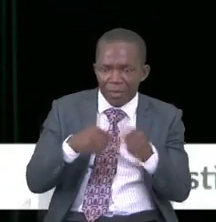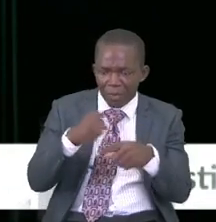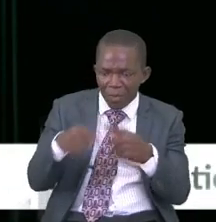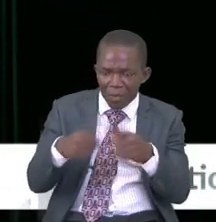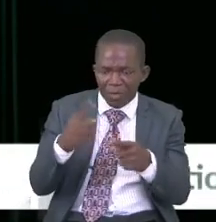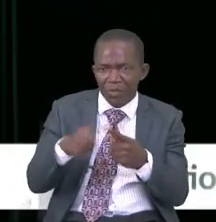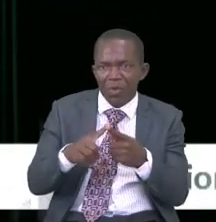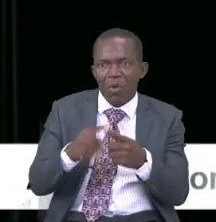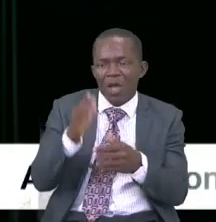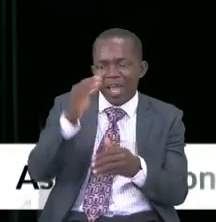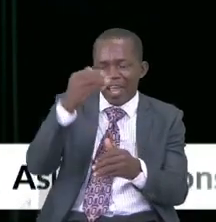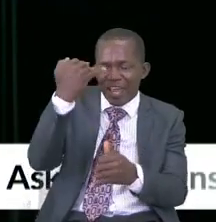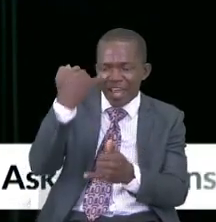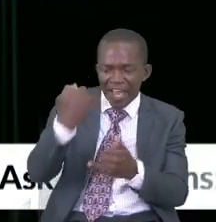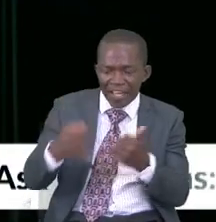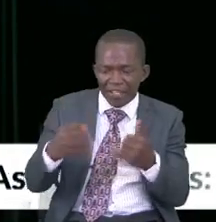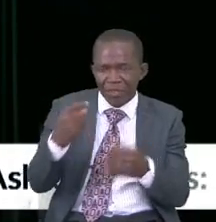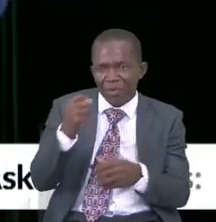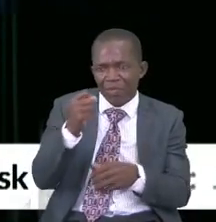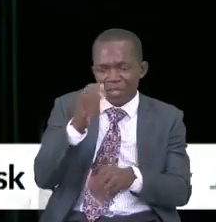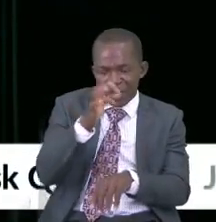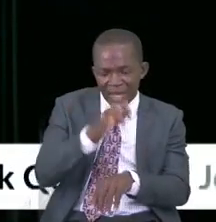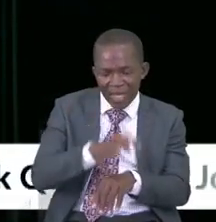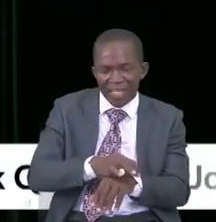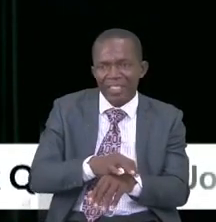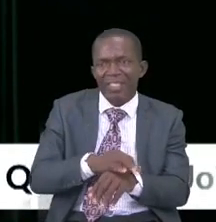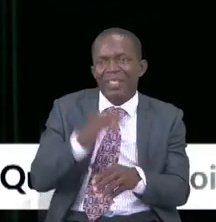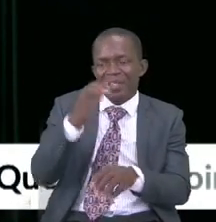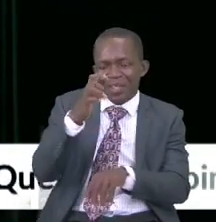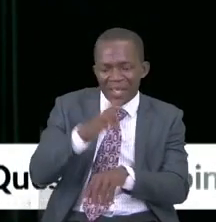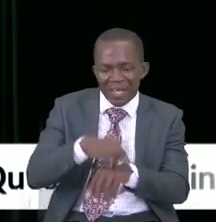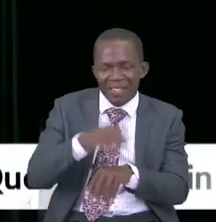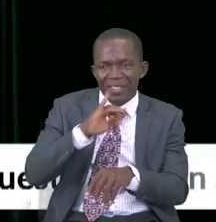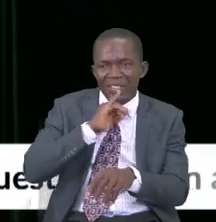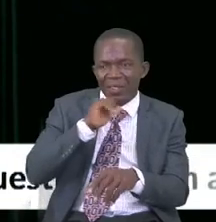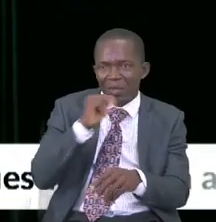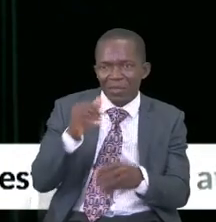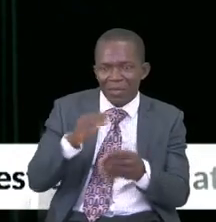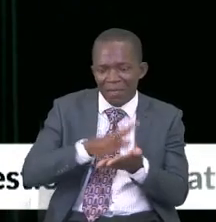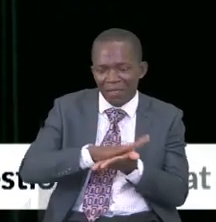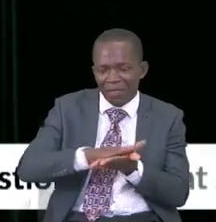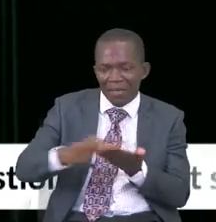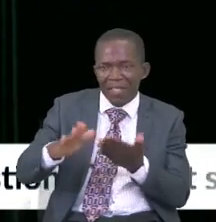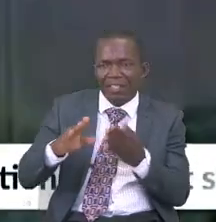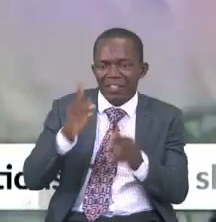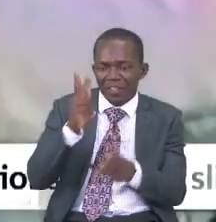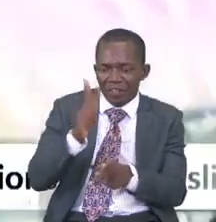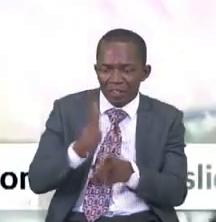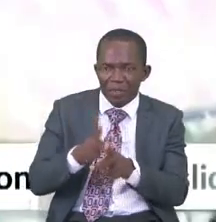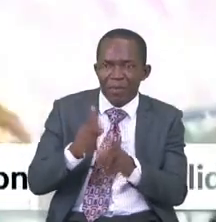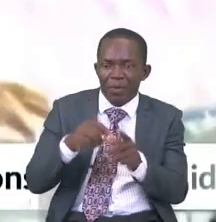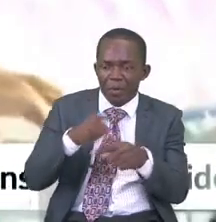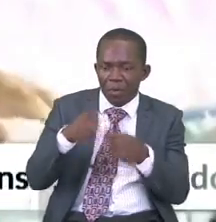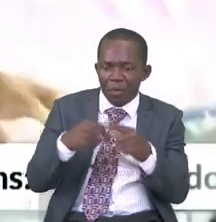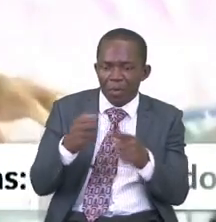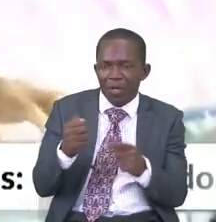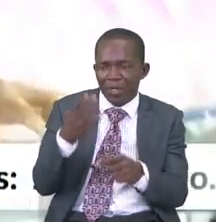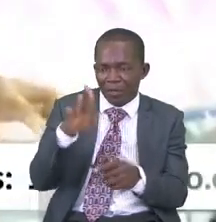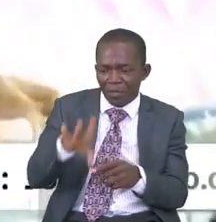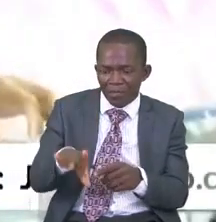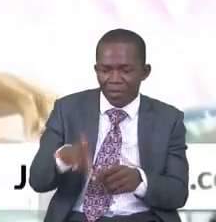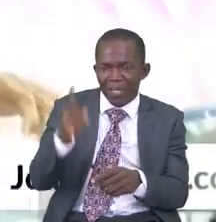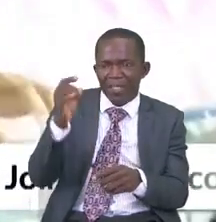the ends of the earth is not flat. Just keep going. Keep going. And you will find souls to